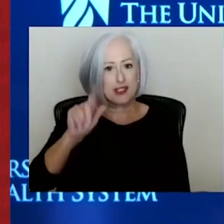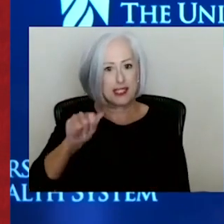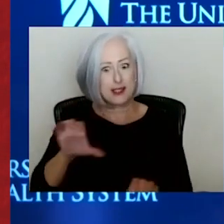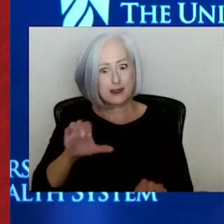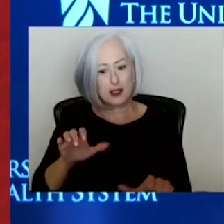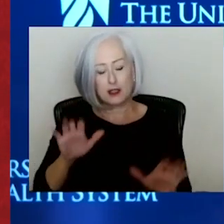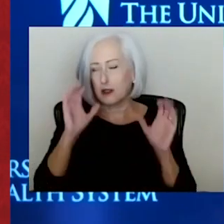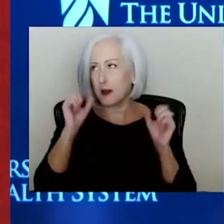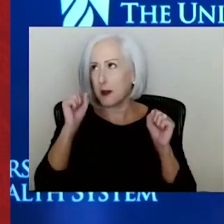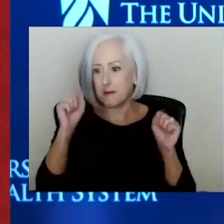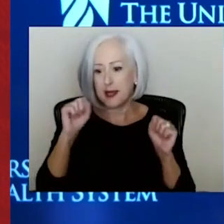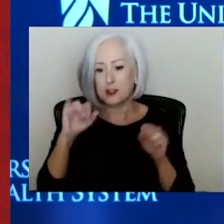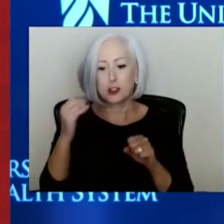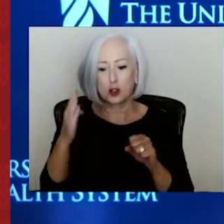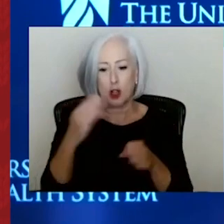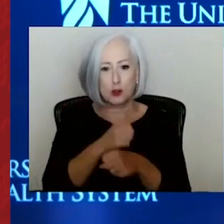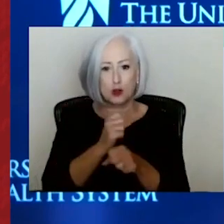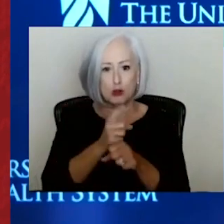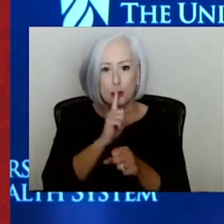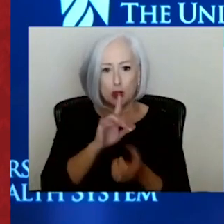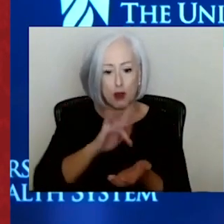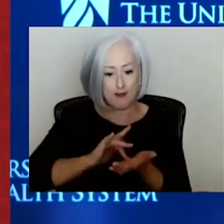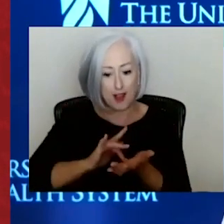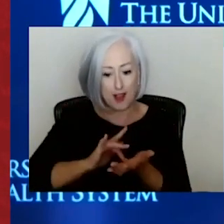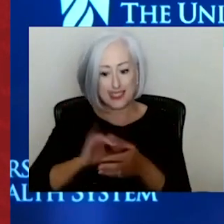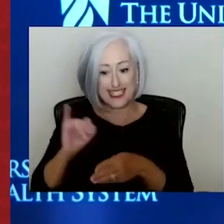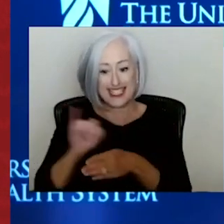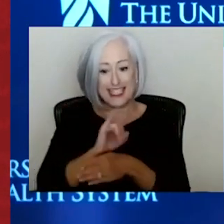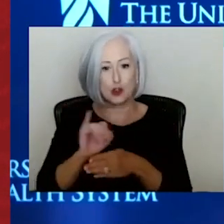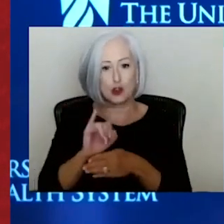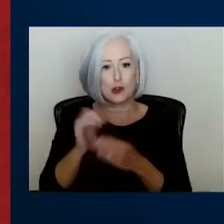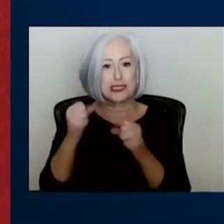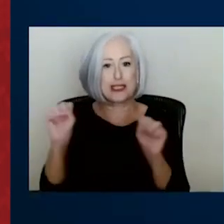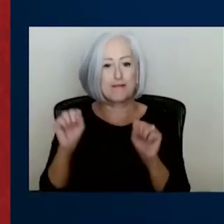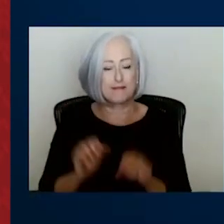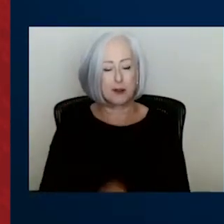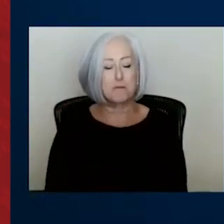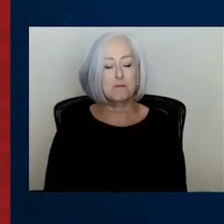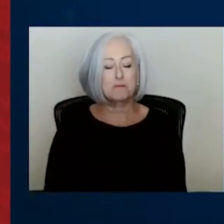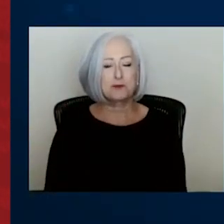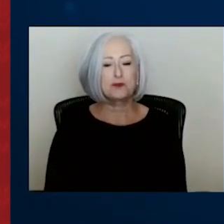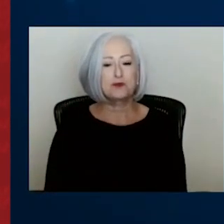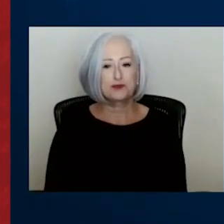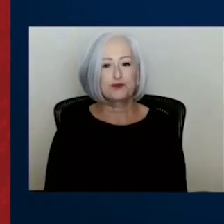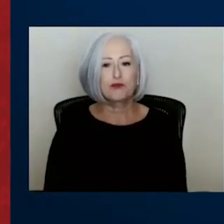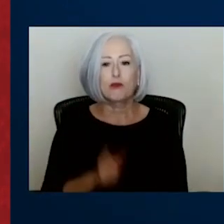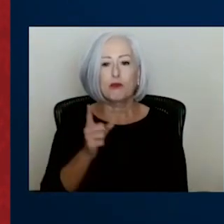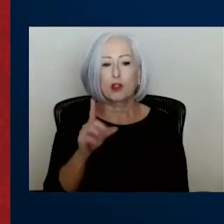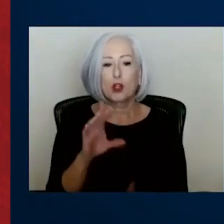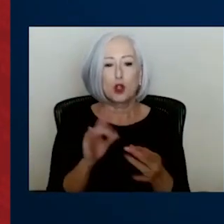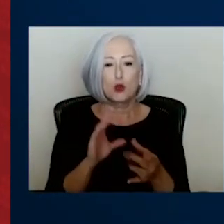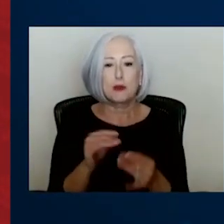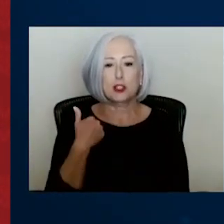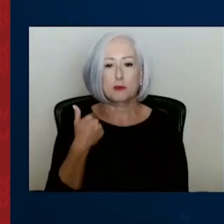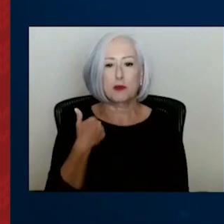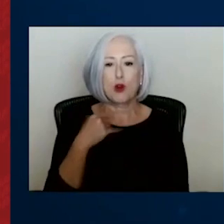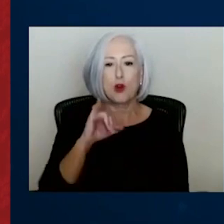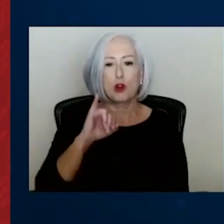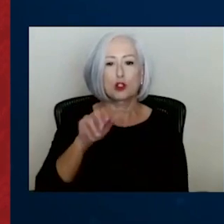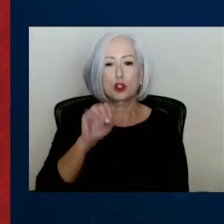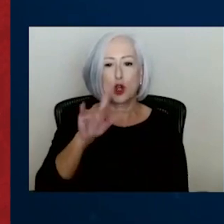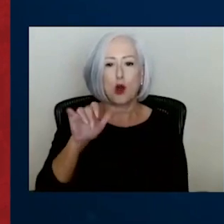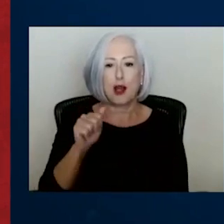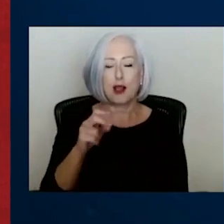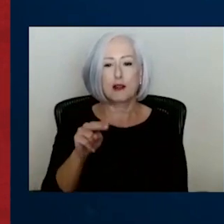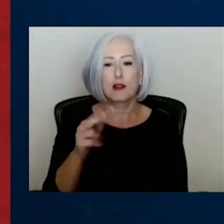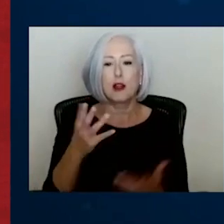the pharmaceuticals industry is a safe industry. Absolutely. You may have mentioned this earlier, but Joe Ellen wants to know, is there a shelf life